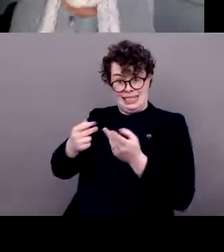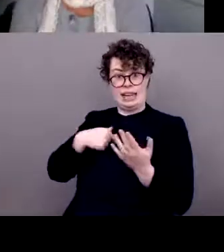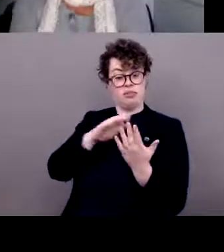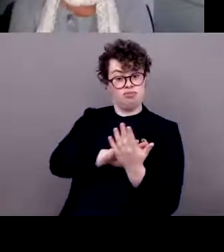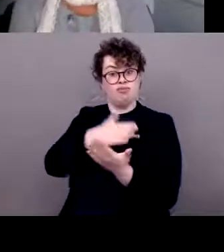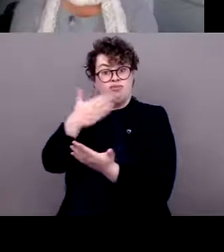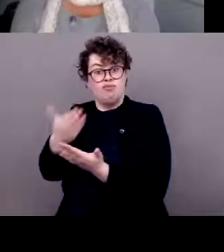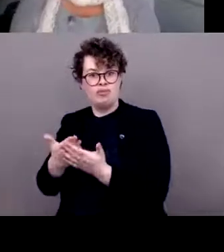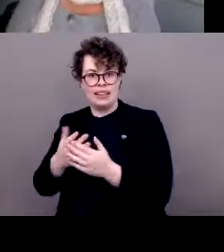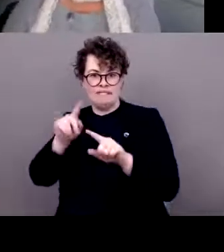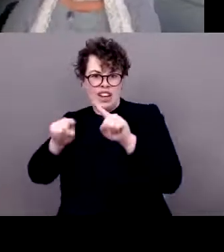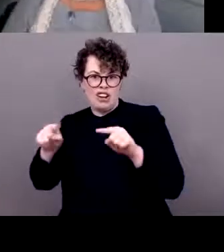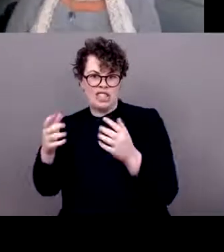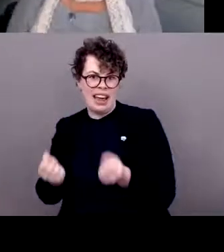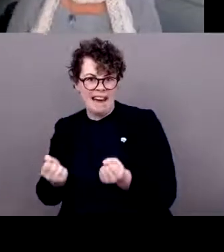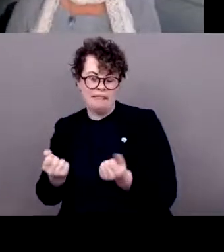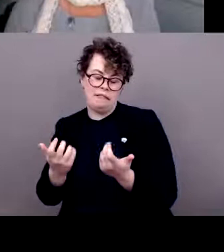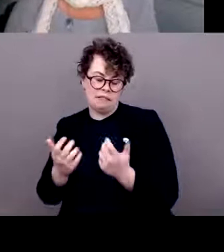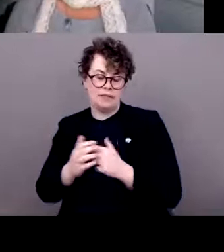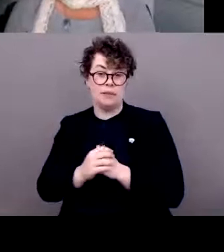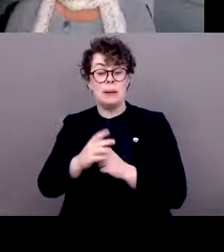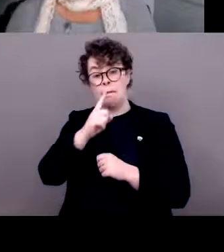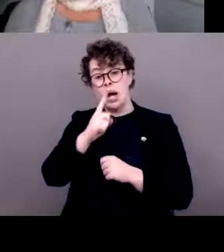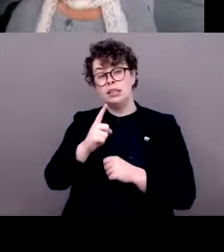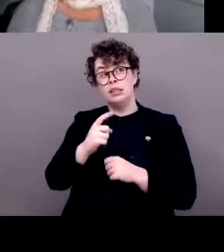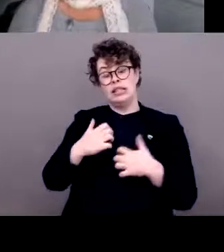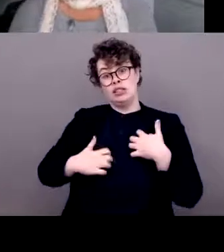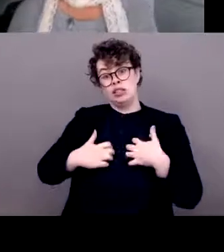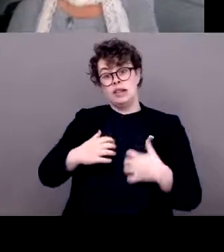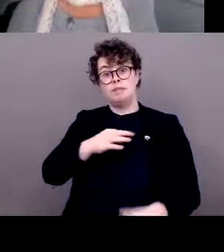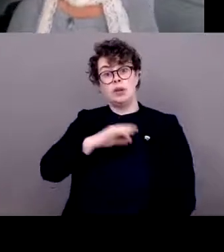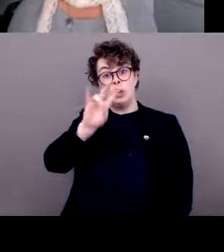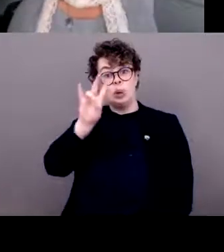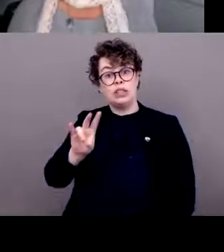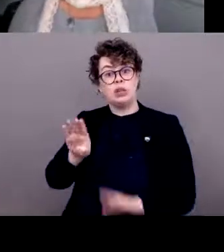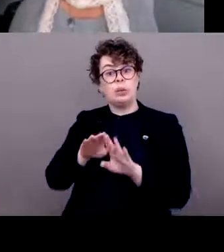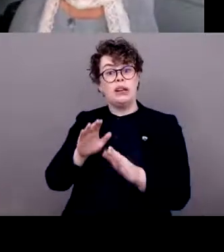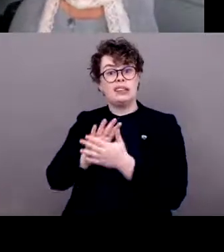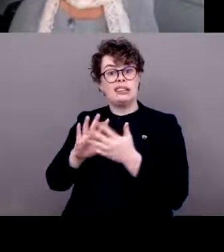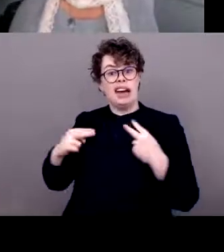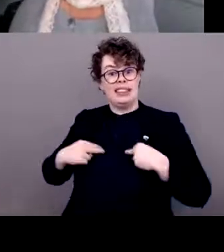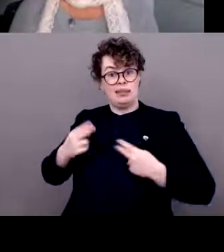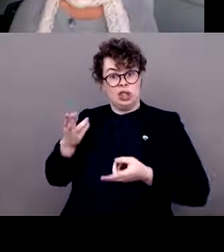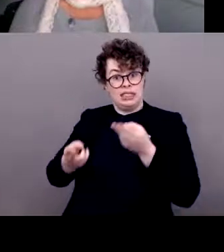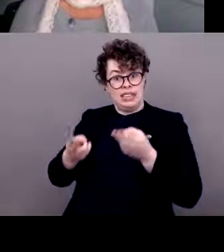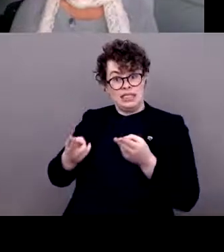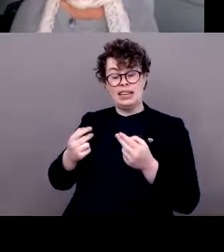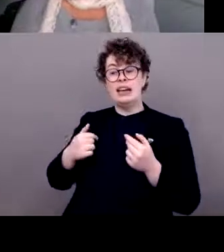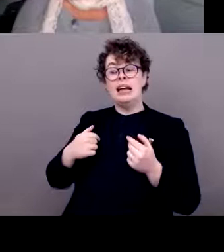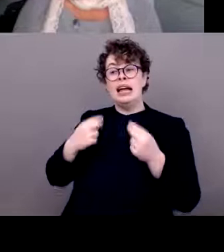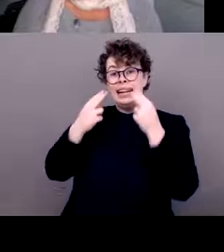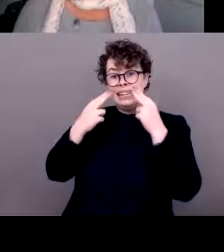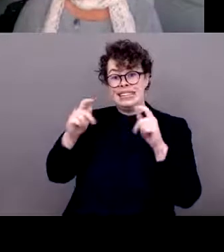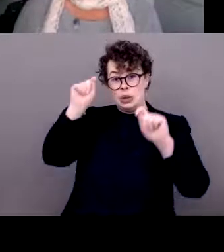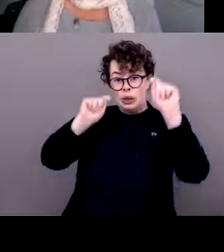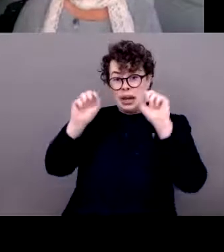A big question with sign language assessments is which group of deaf children should be included